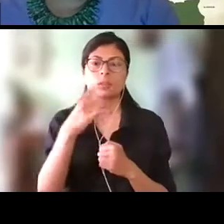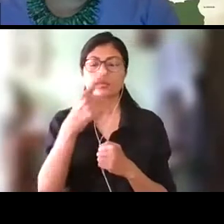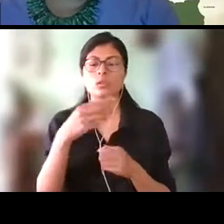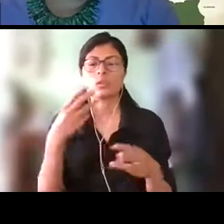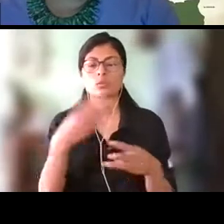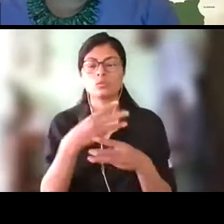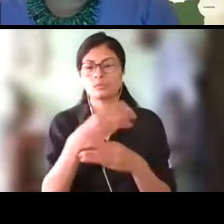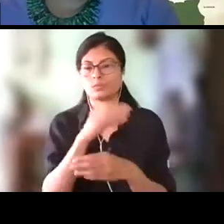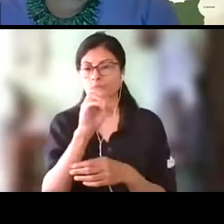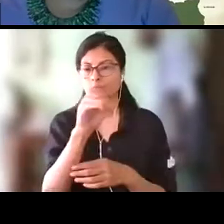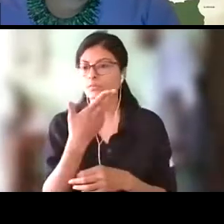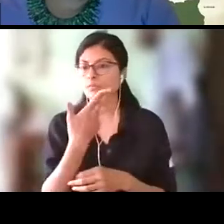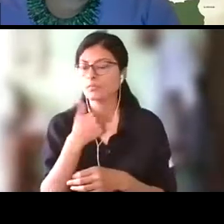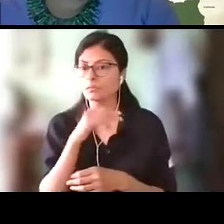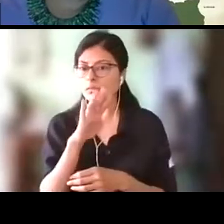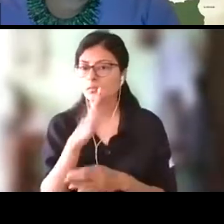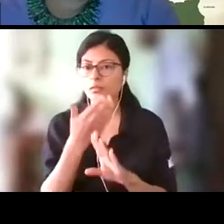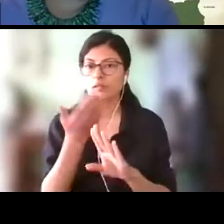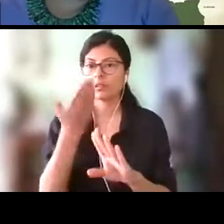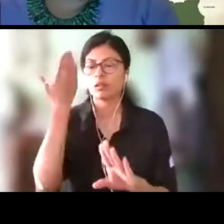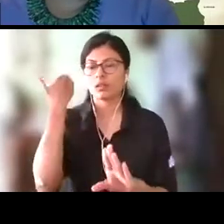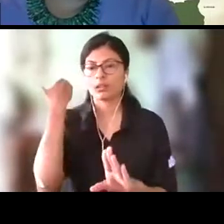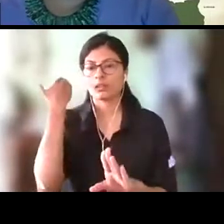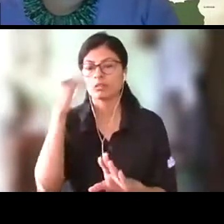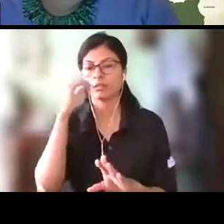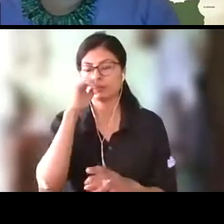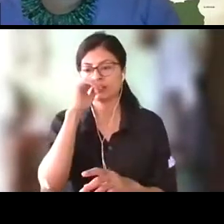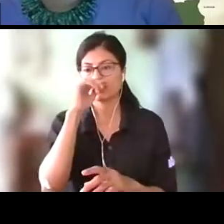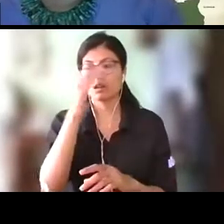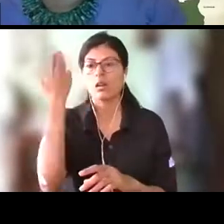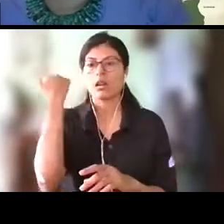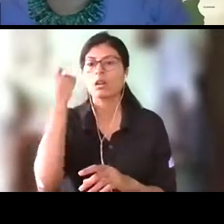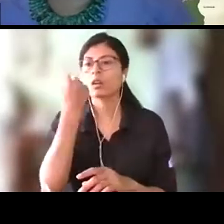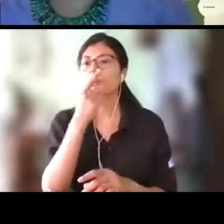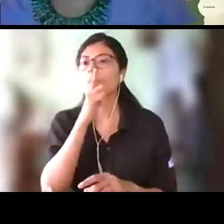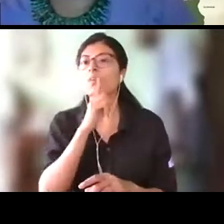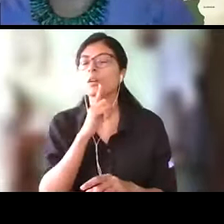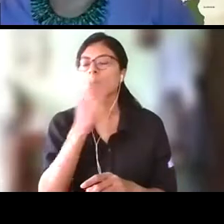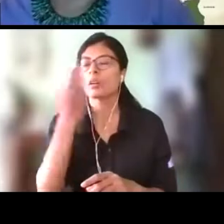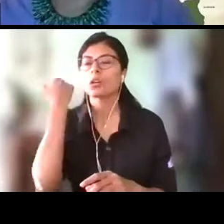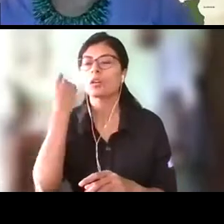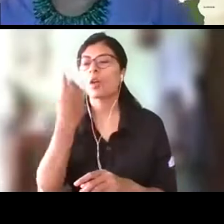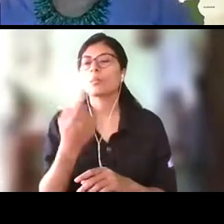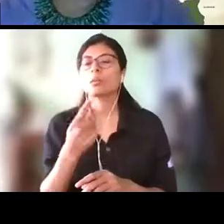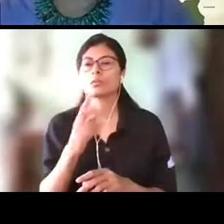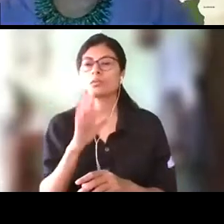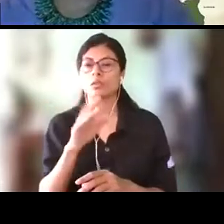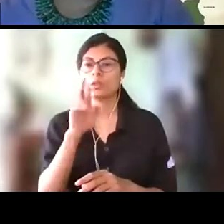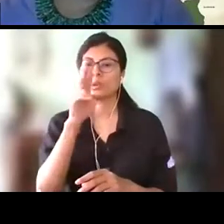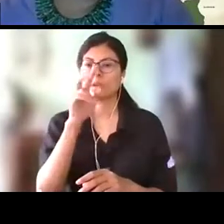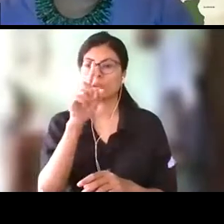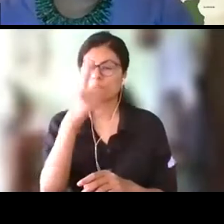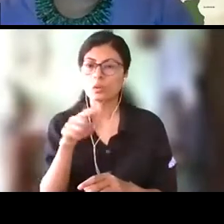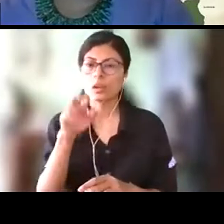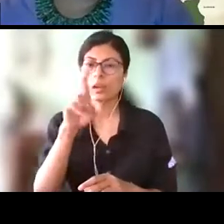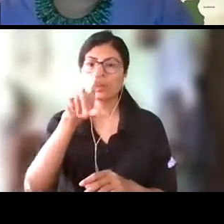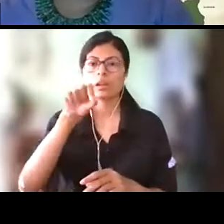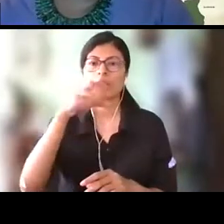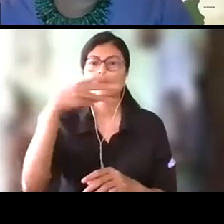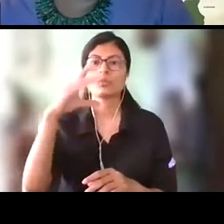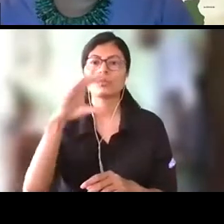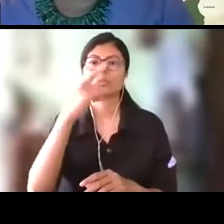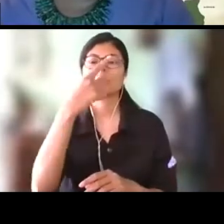have Raute community in Nepal, which has only 143